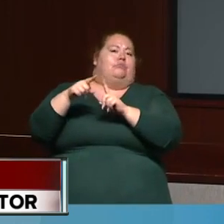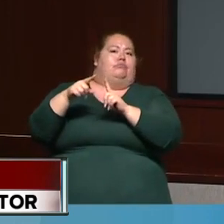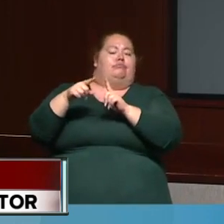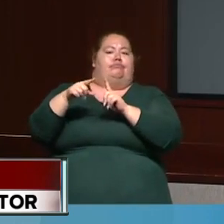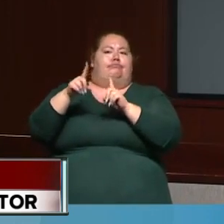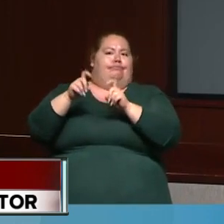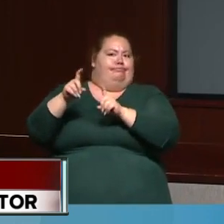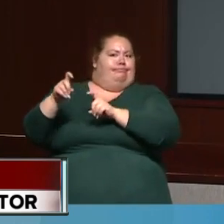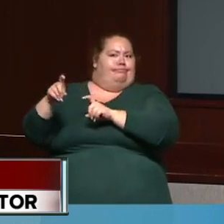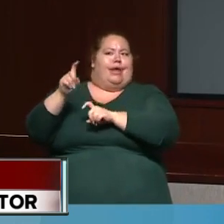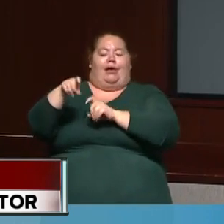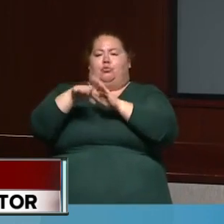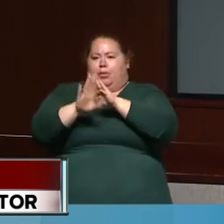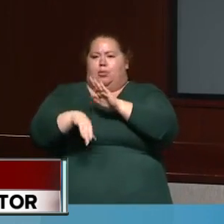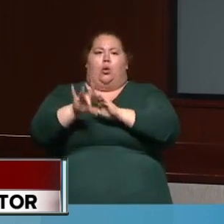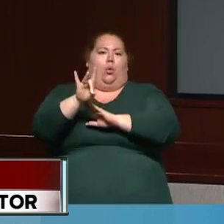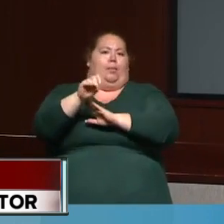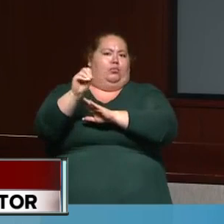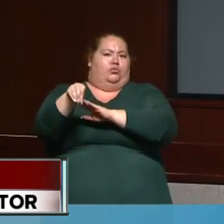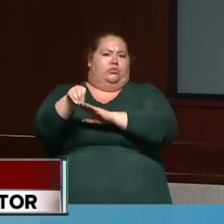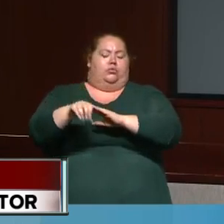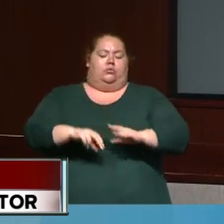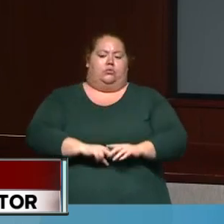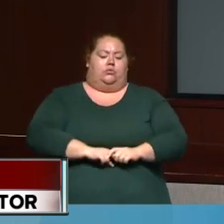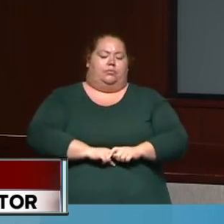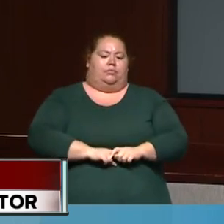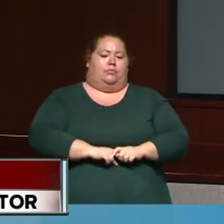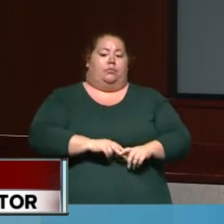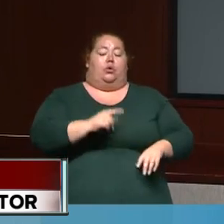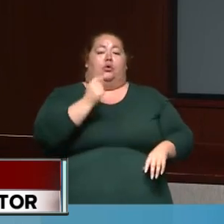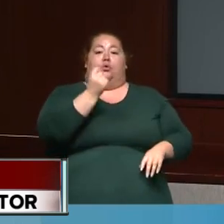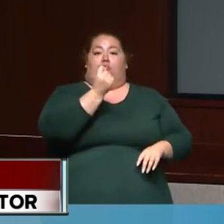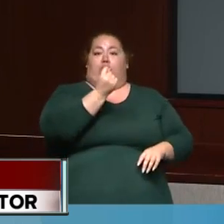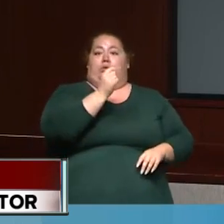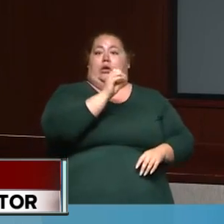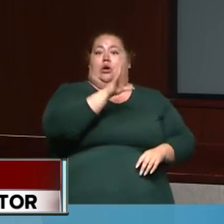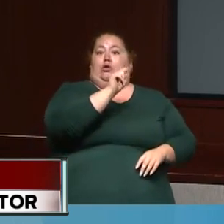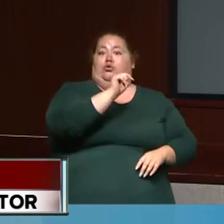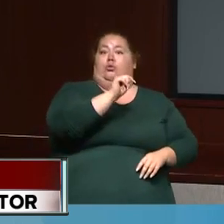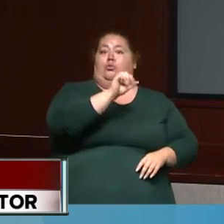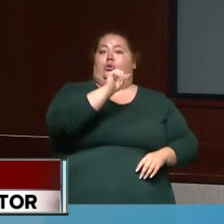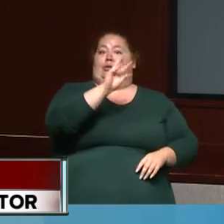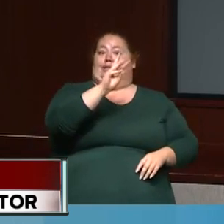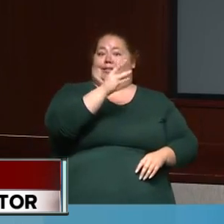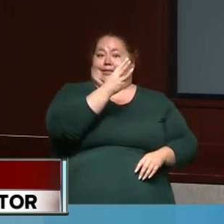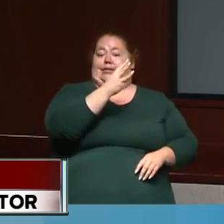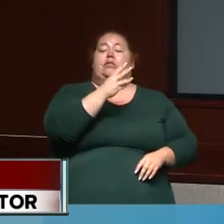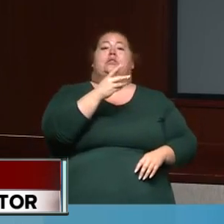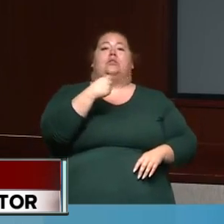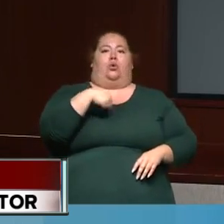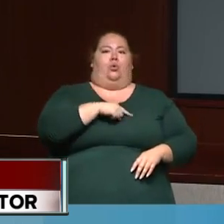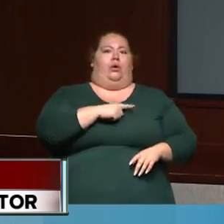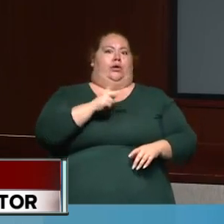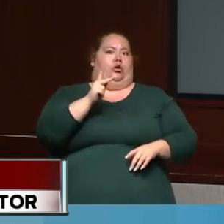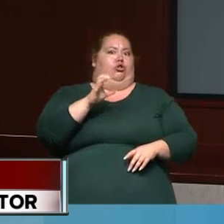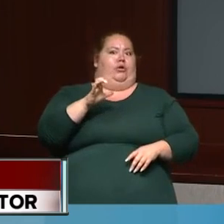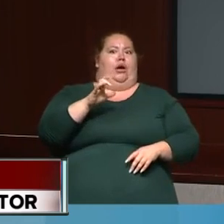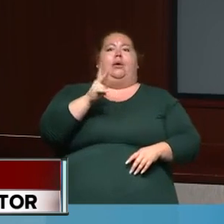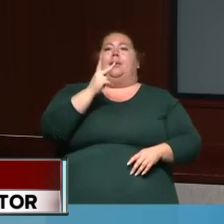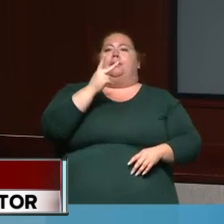8%. As of Tuesday, October 6th, Kern was in Tier 1, or the purple tier, or the most restrictive